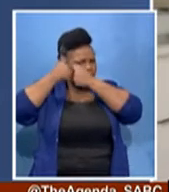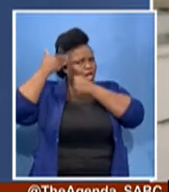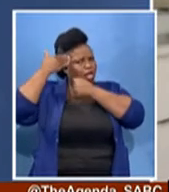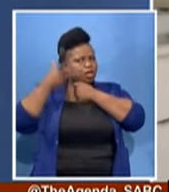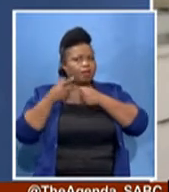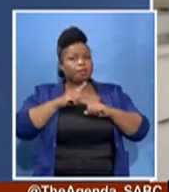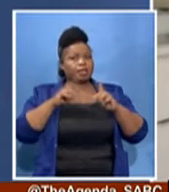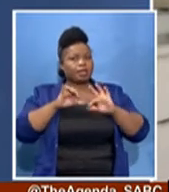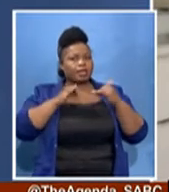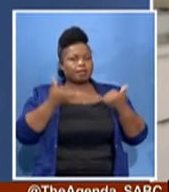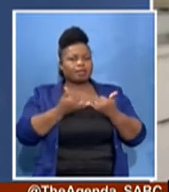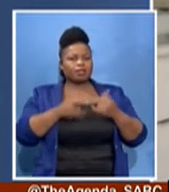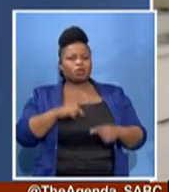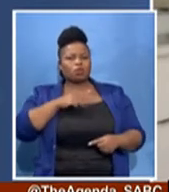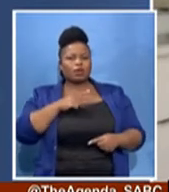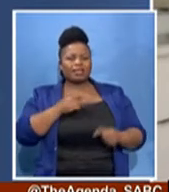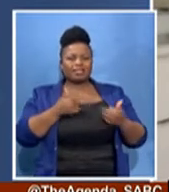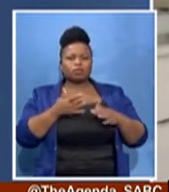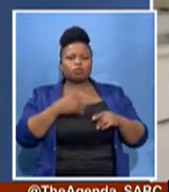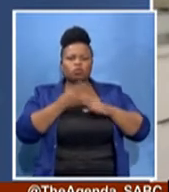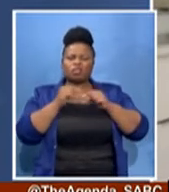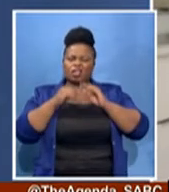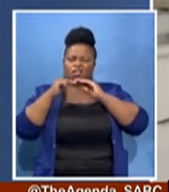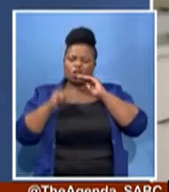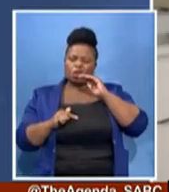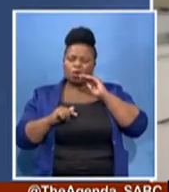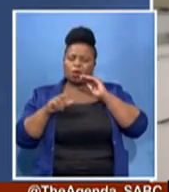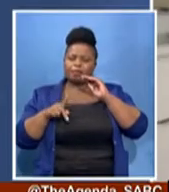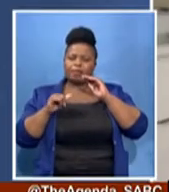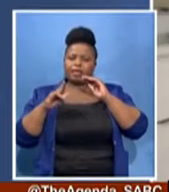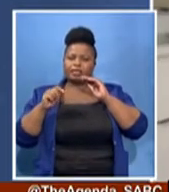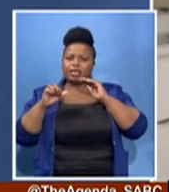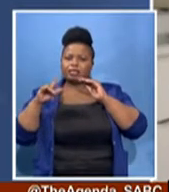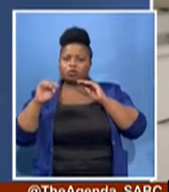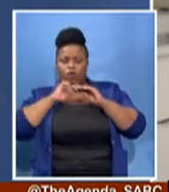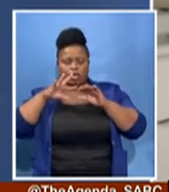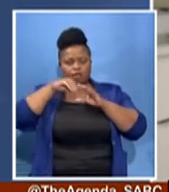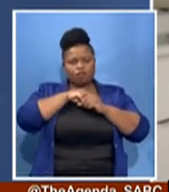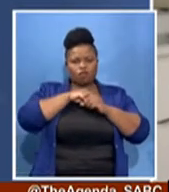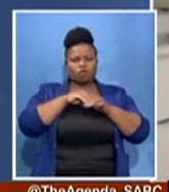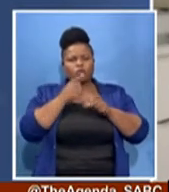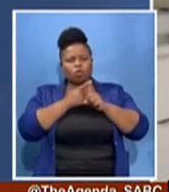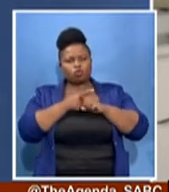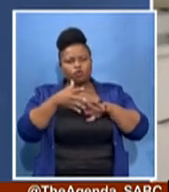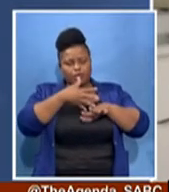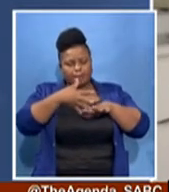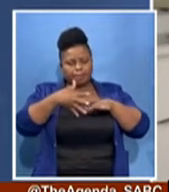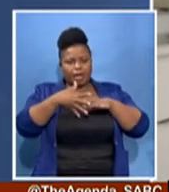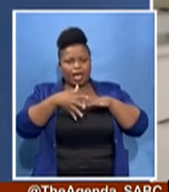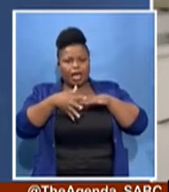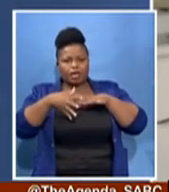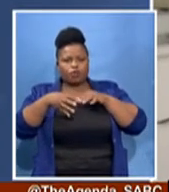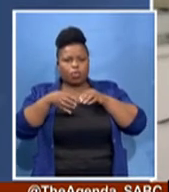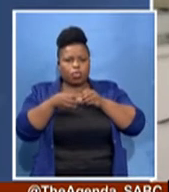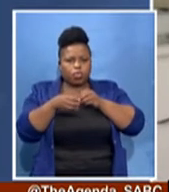And platelets are an essential part of the blood clotting mechanism. So this is a very rare condition. And